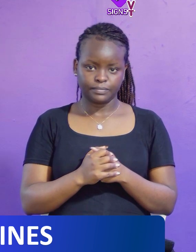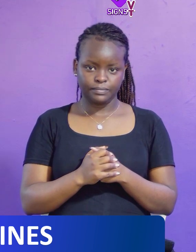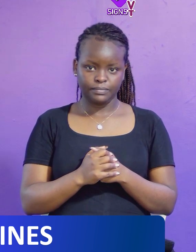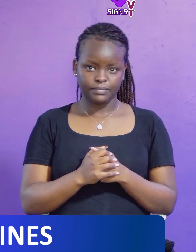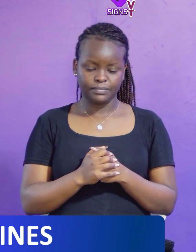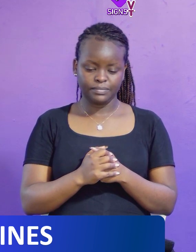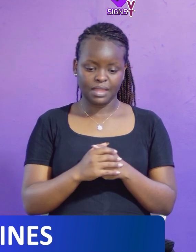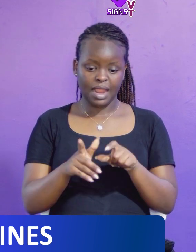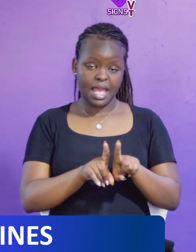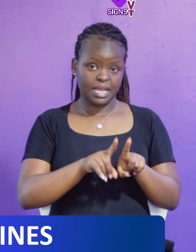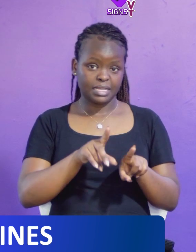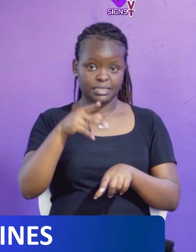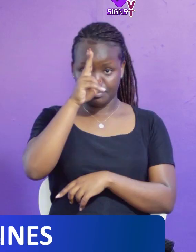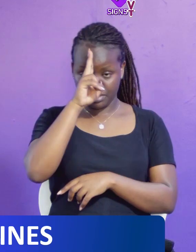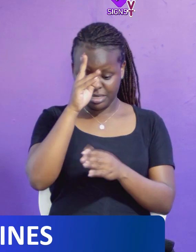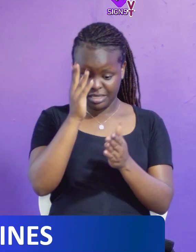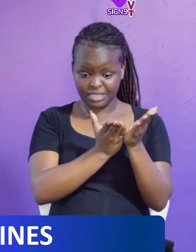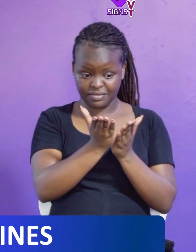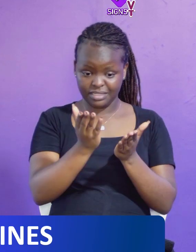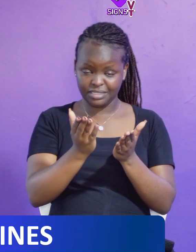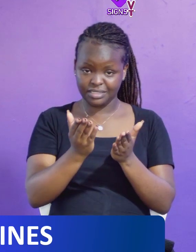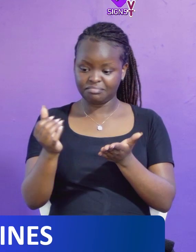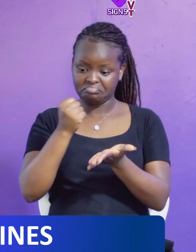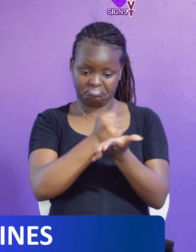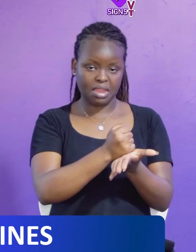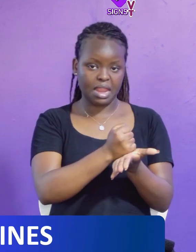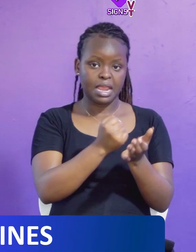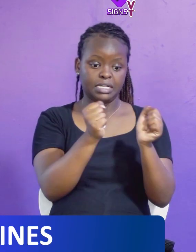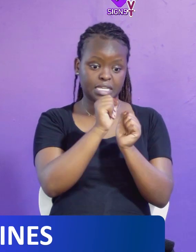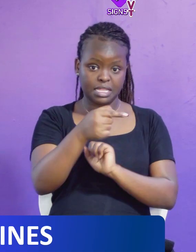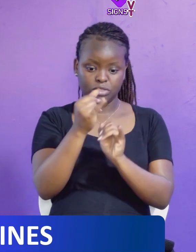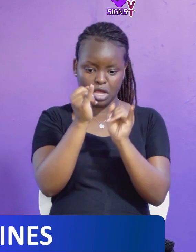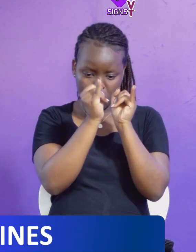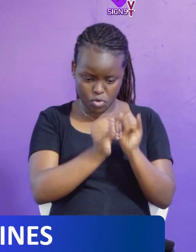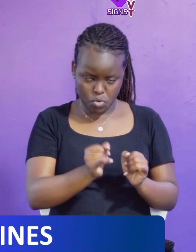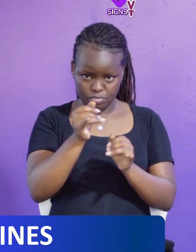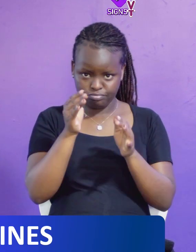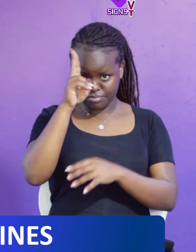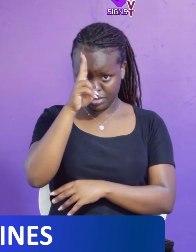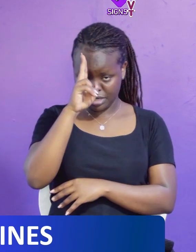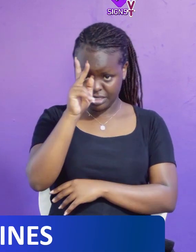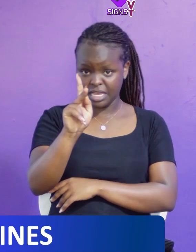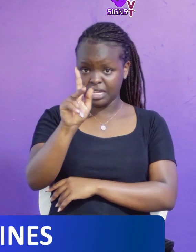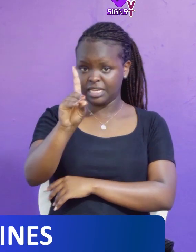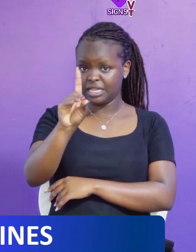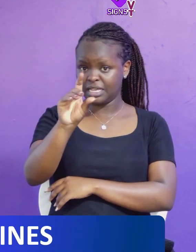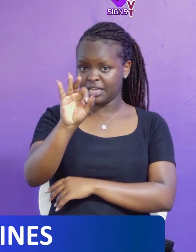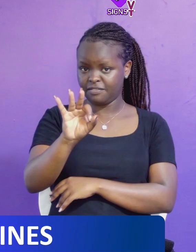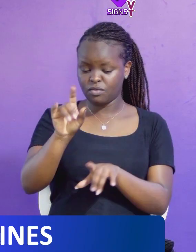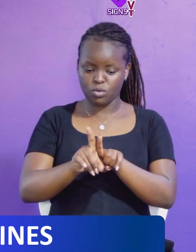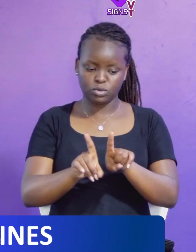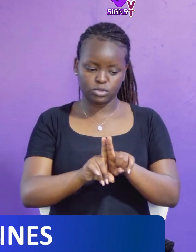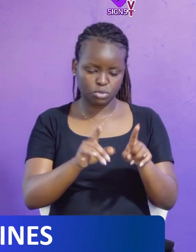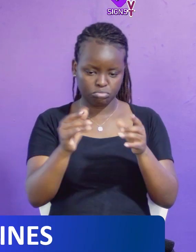As the police service is set out to recruit 10,000 new police officers, KDF has also invited